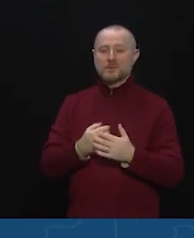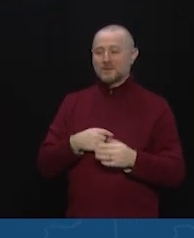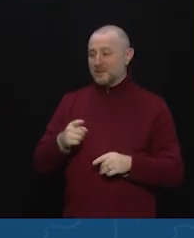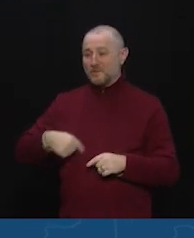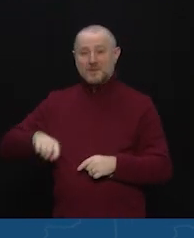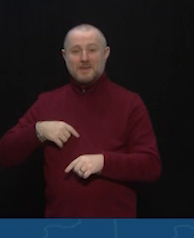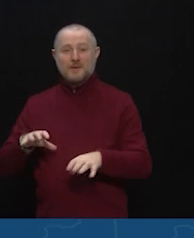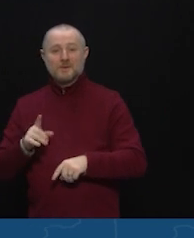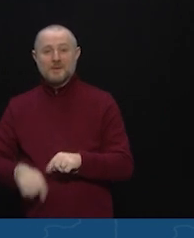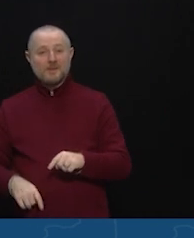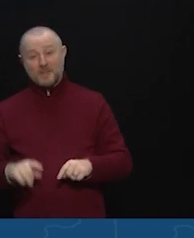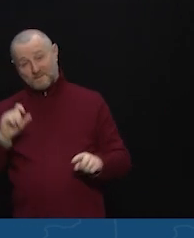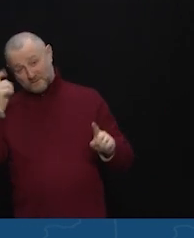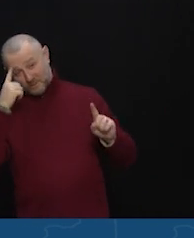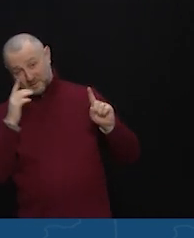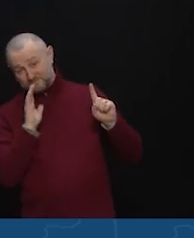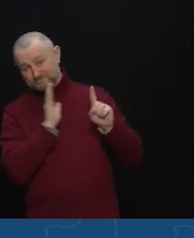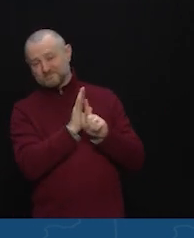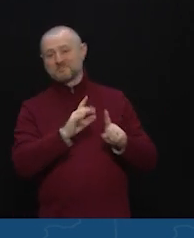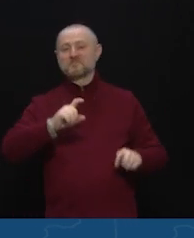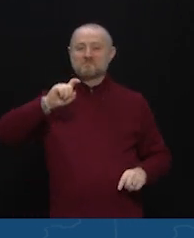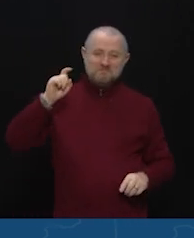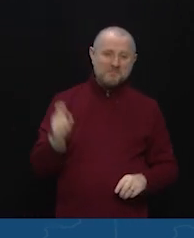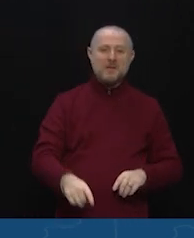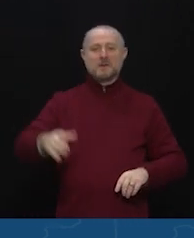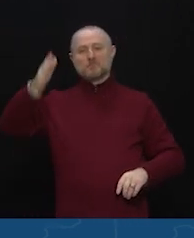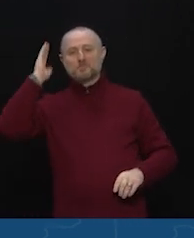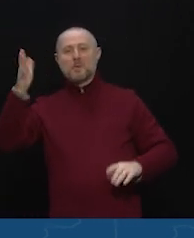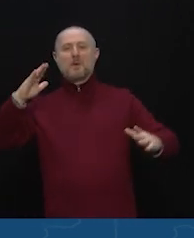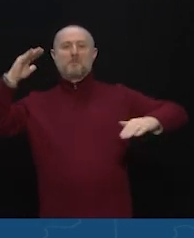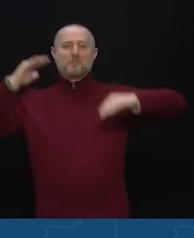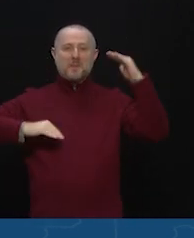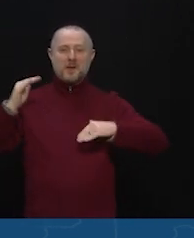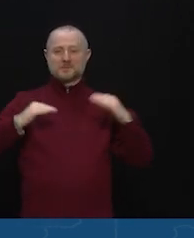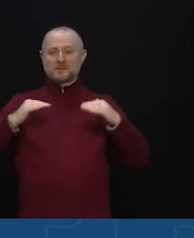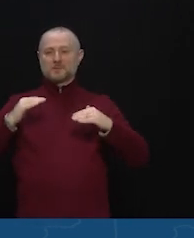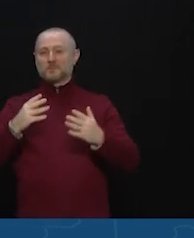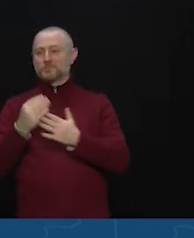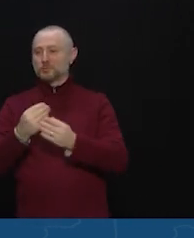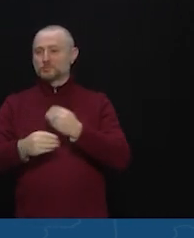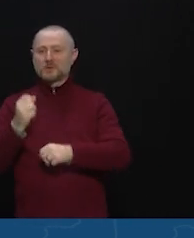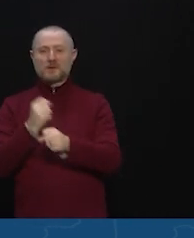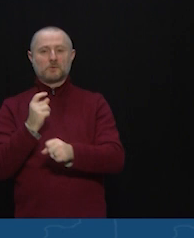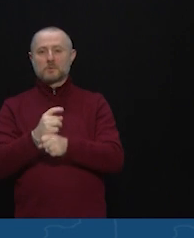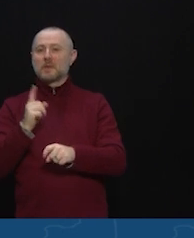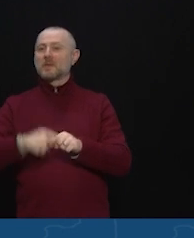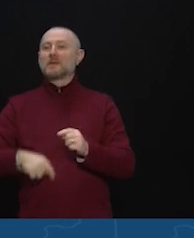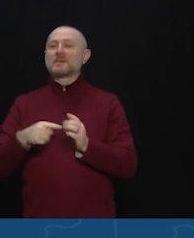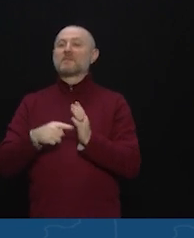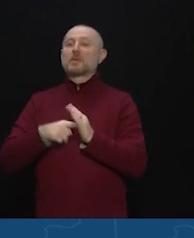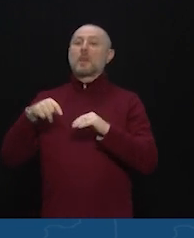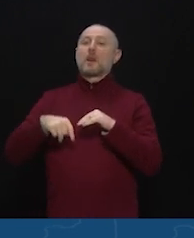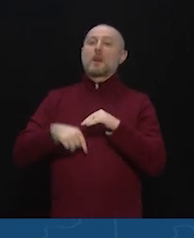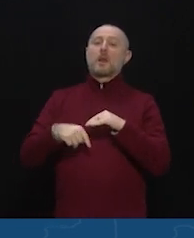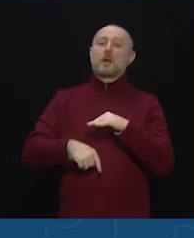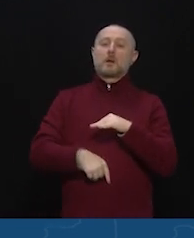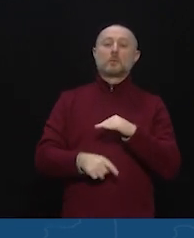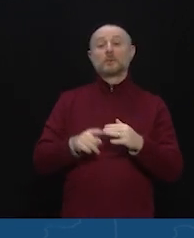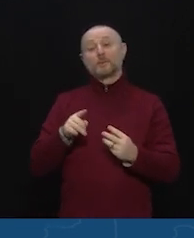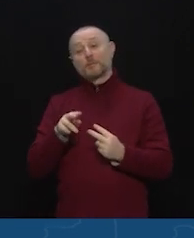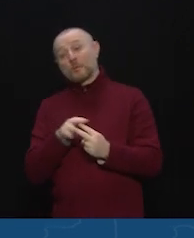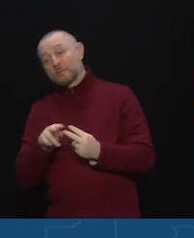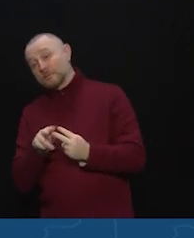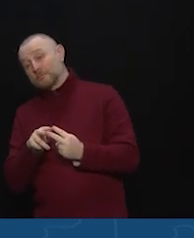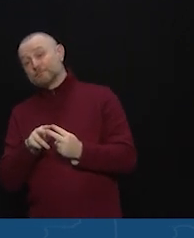be presented as a balanced budget each year, so we cannot deficit spend. So either we make reductions, you have